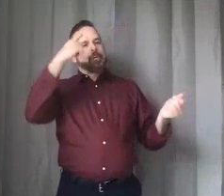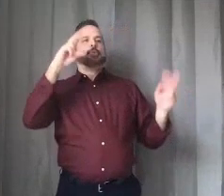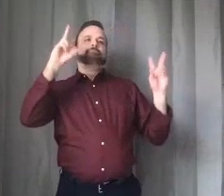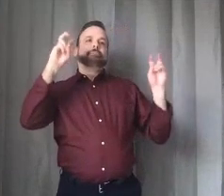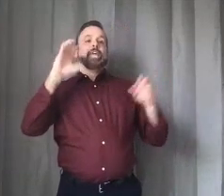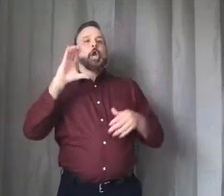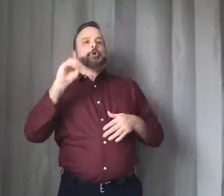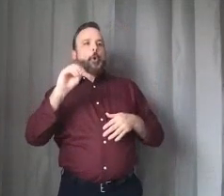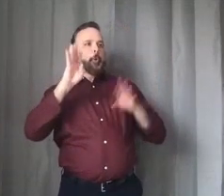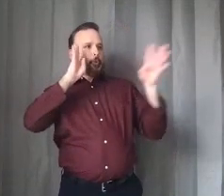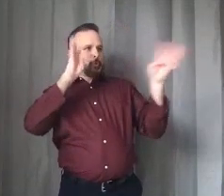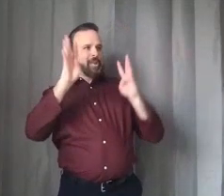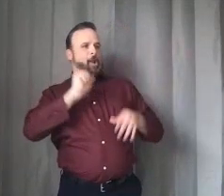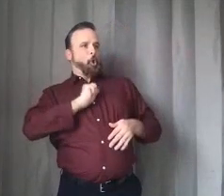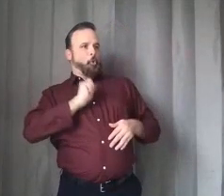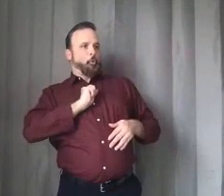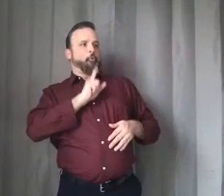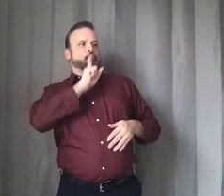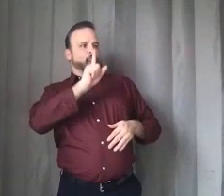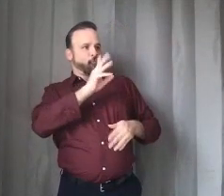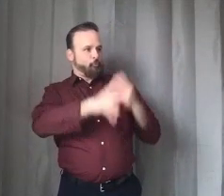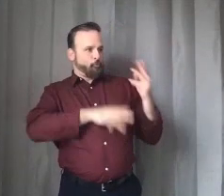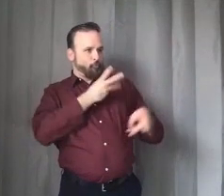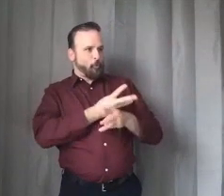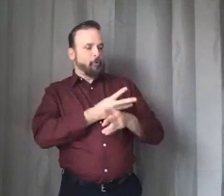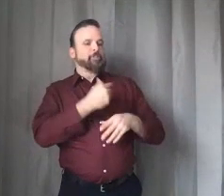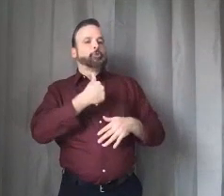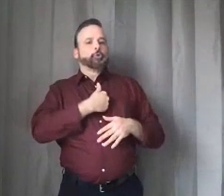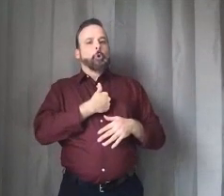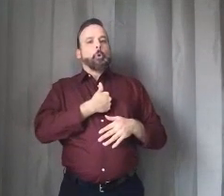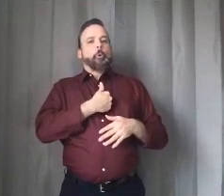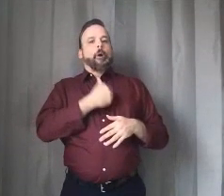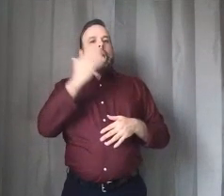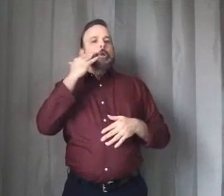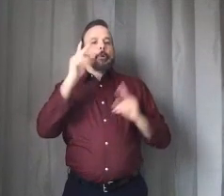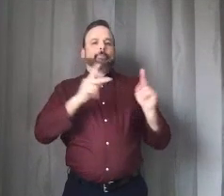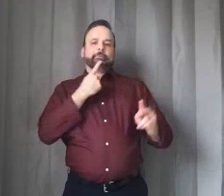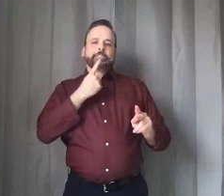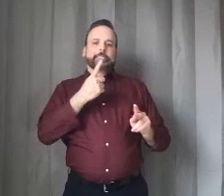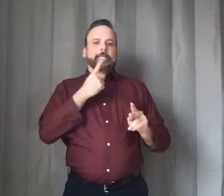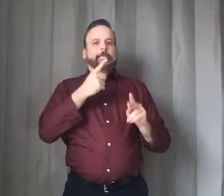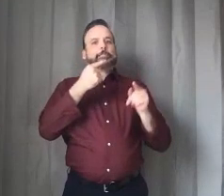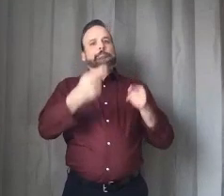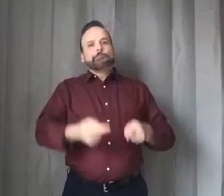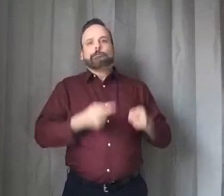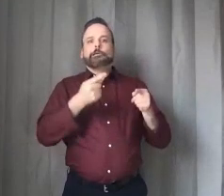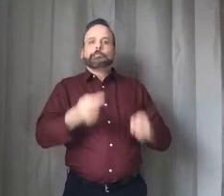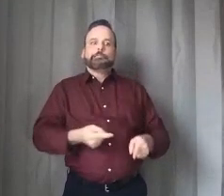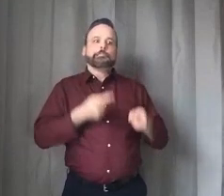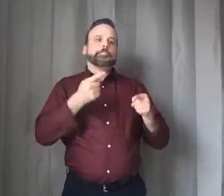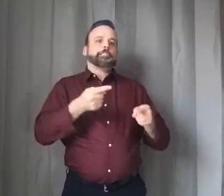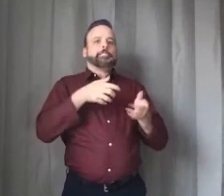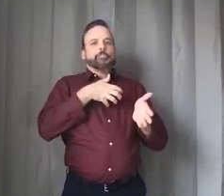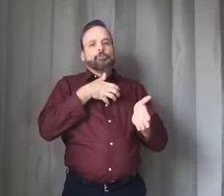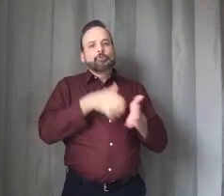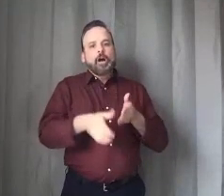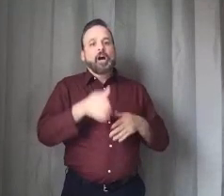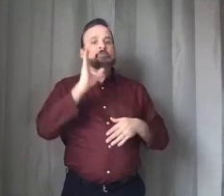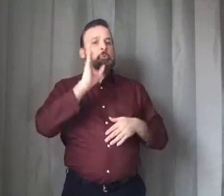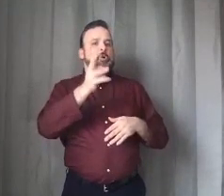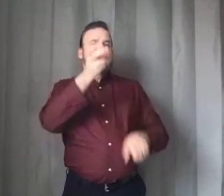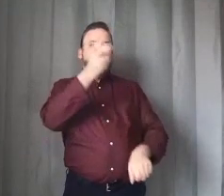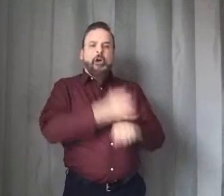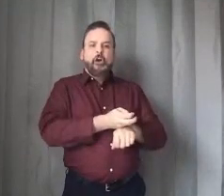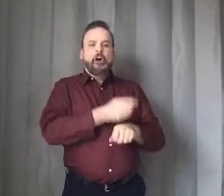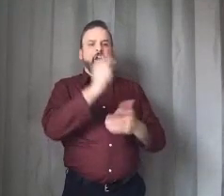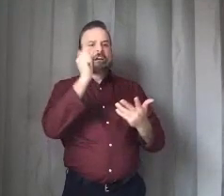right? So I believe that I know people always say things are hard. I know people say it's going to be difficult for this